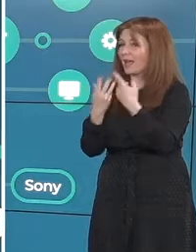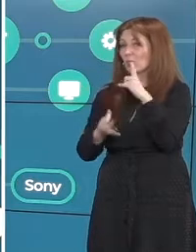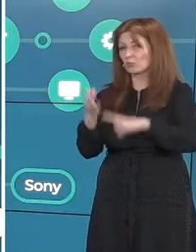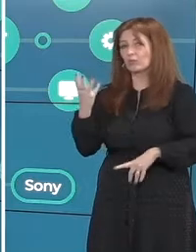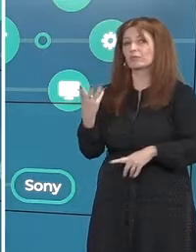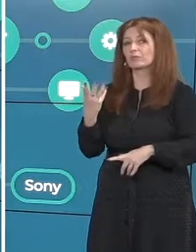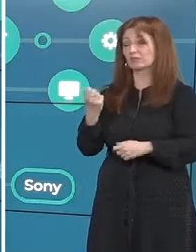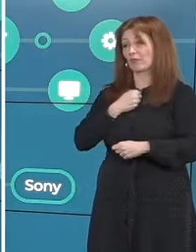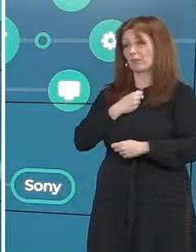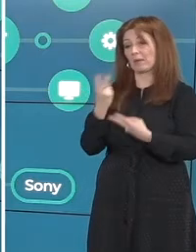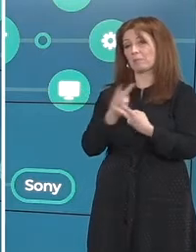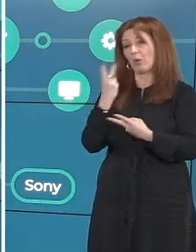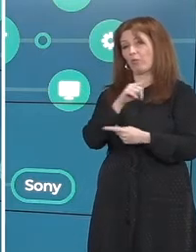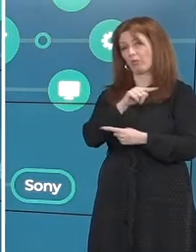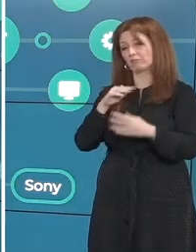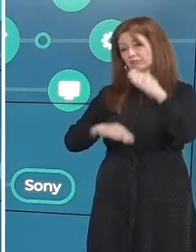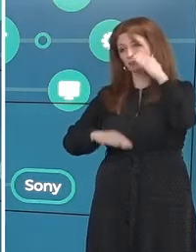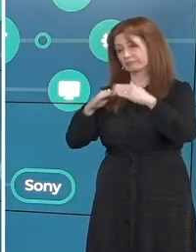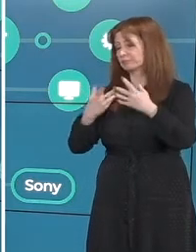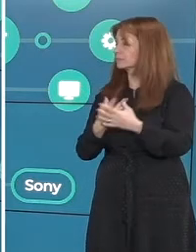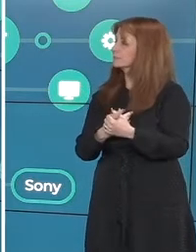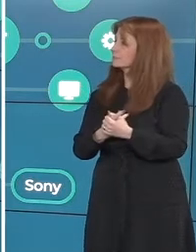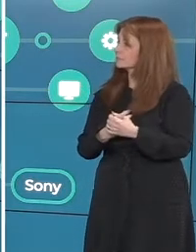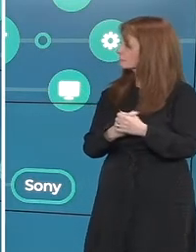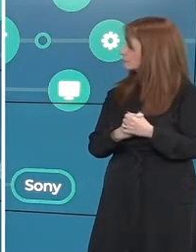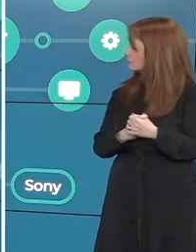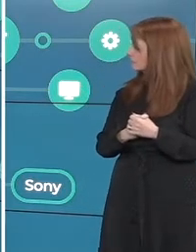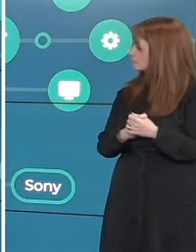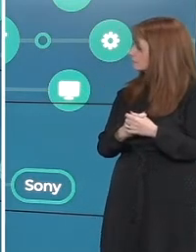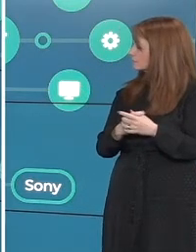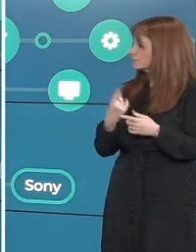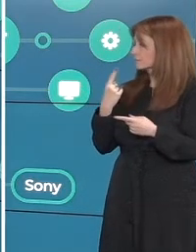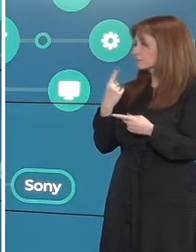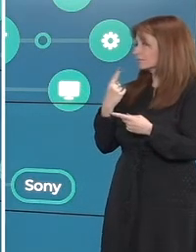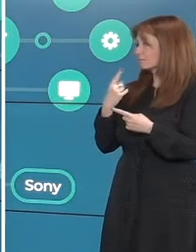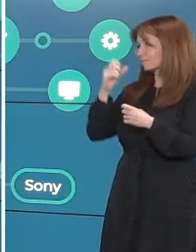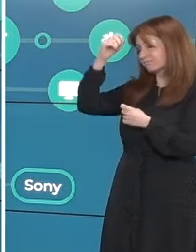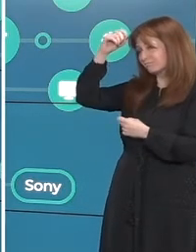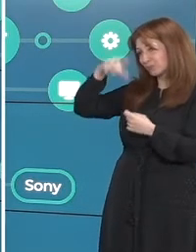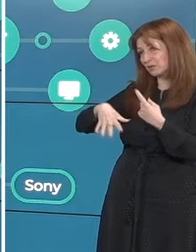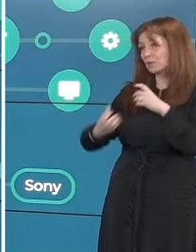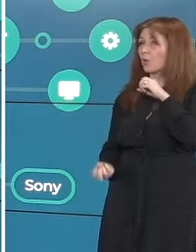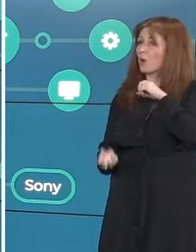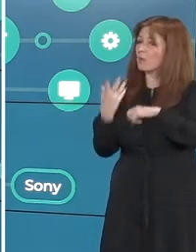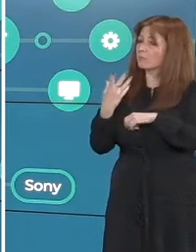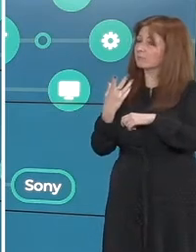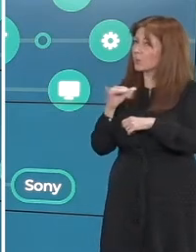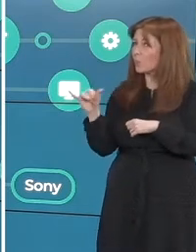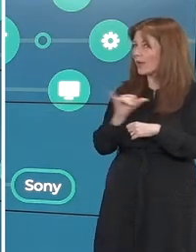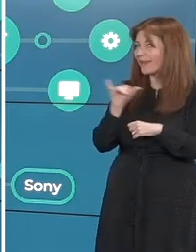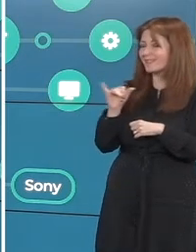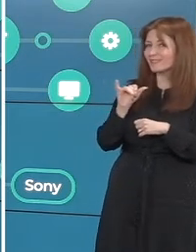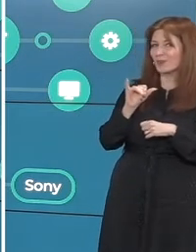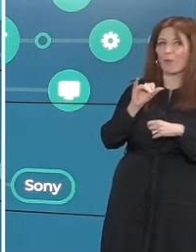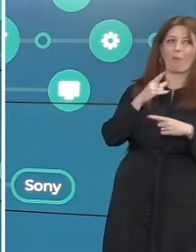sauce. Thank you. So. Yeah, I think you know, the answer to top down or bottom up or even carrot or stick or any of